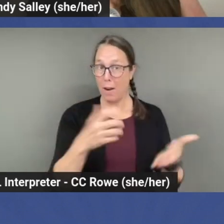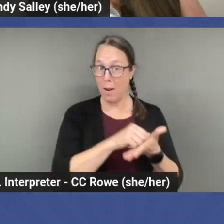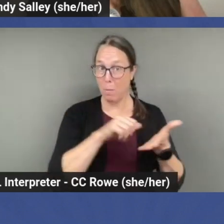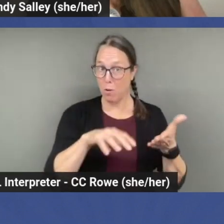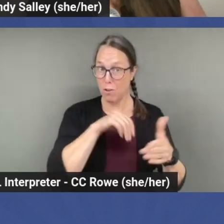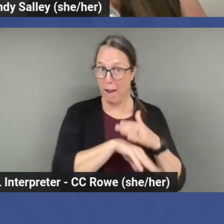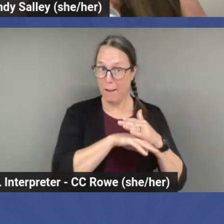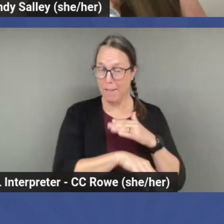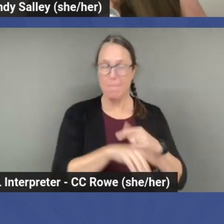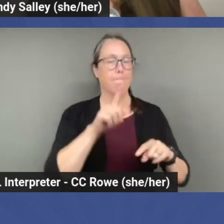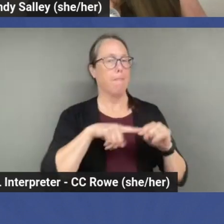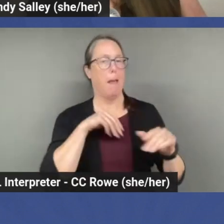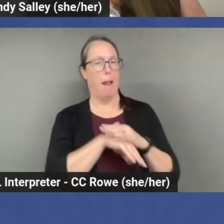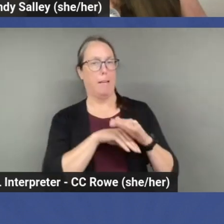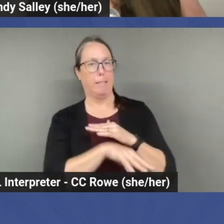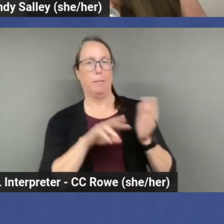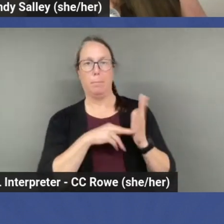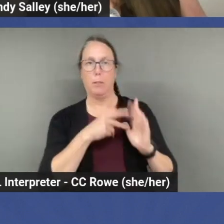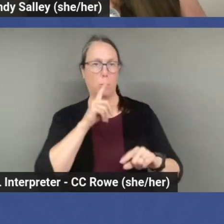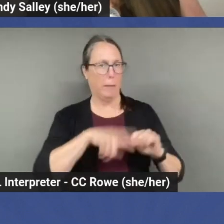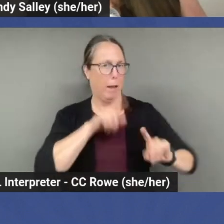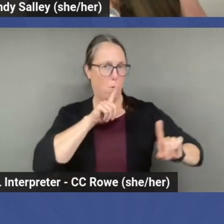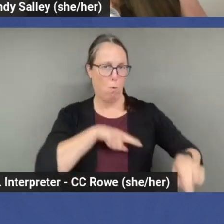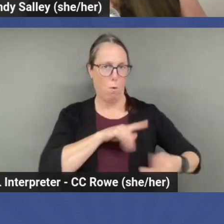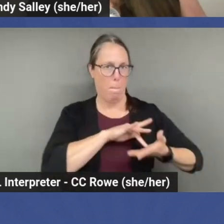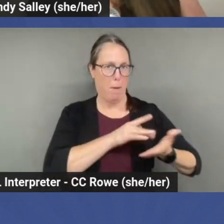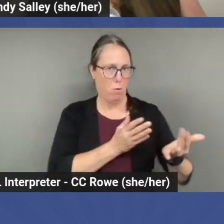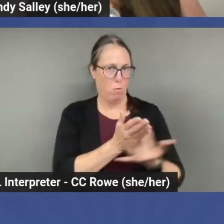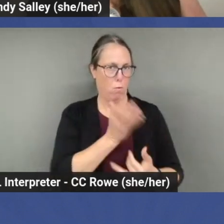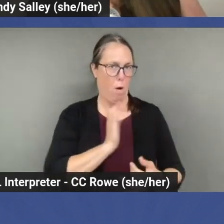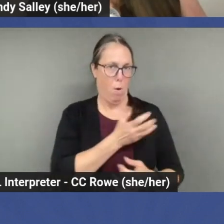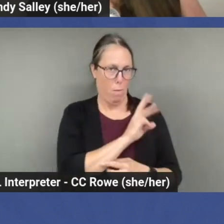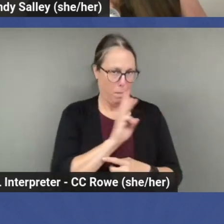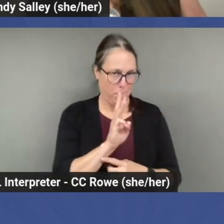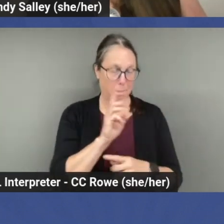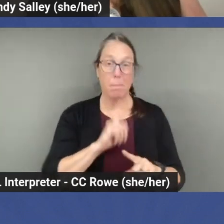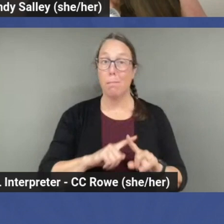access, meaning that you can order pills through. However,